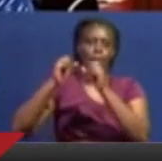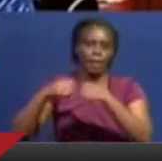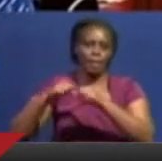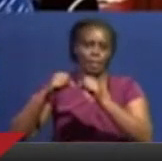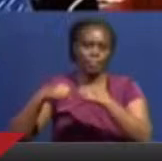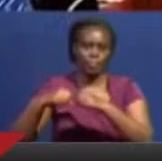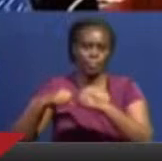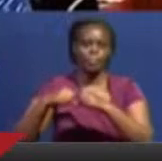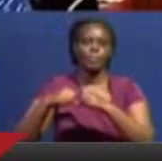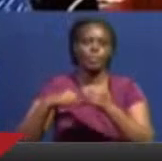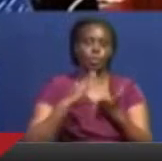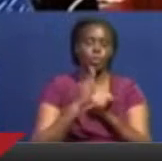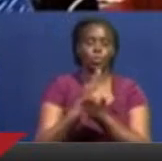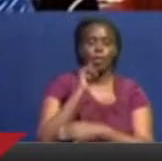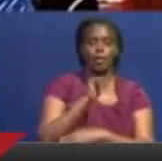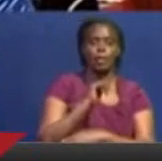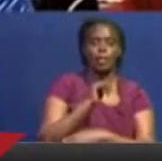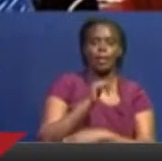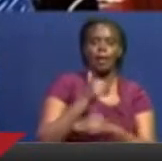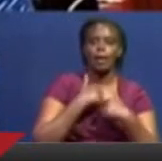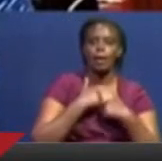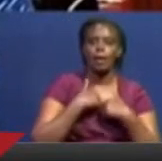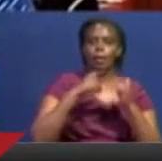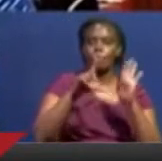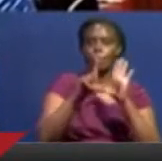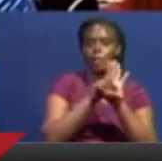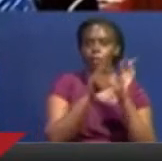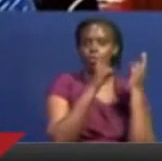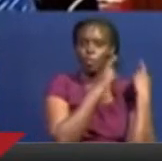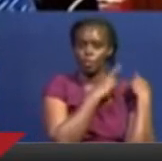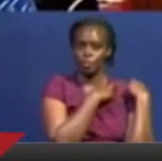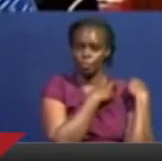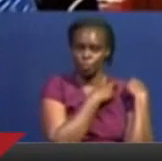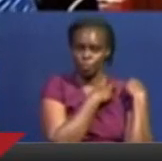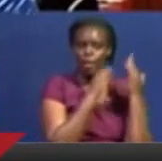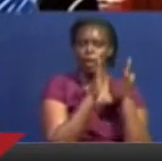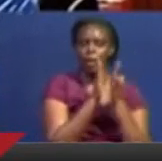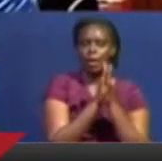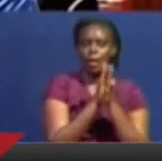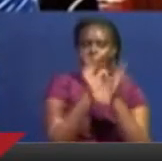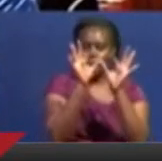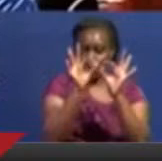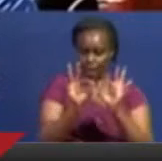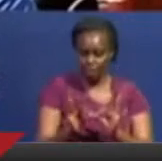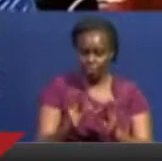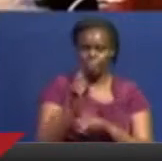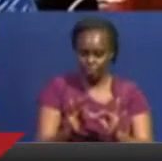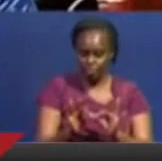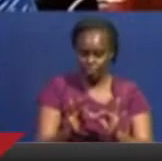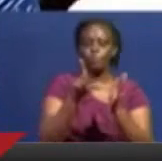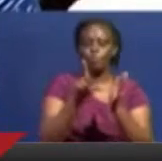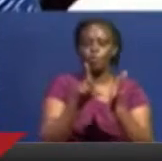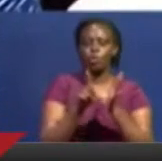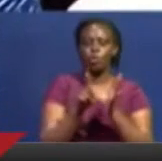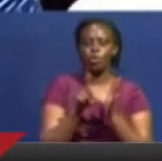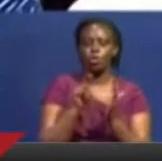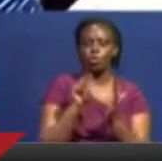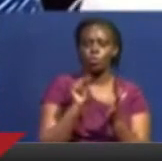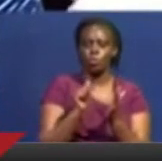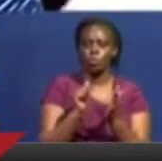agreement. This ensures that there is legal responsibility and accountability for the